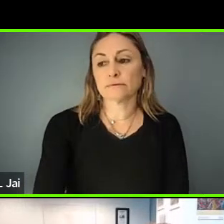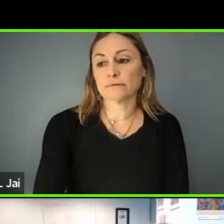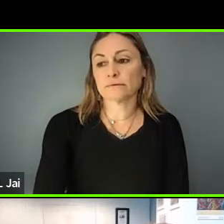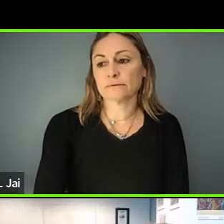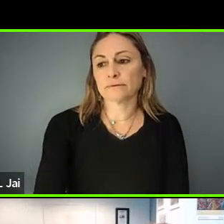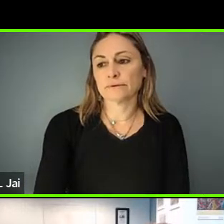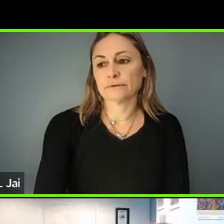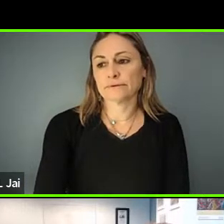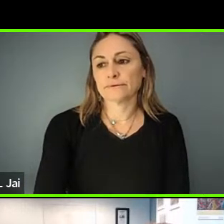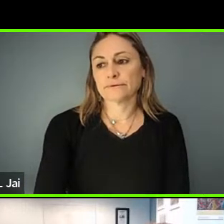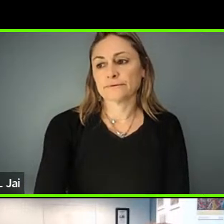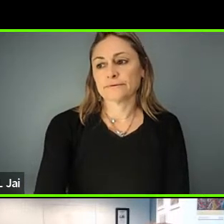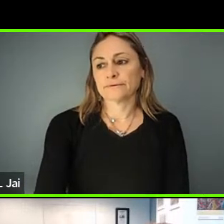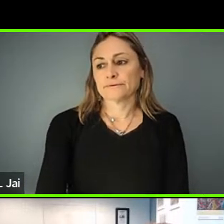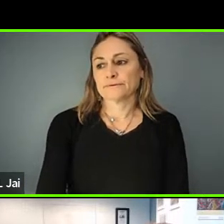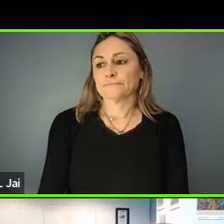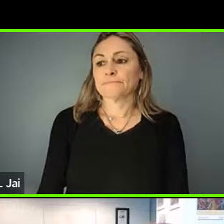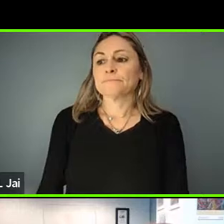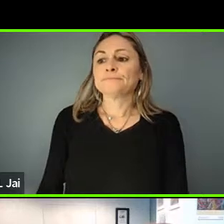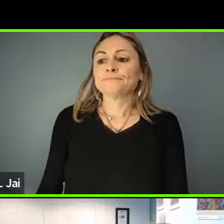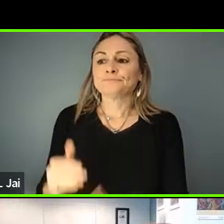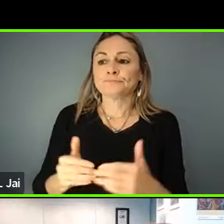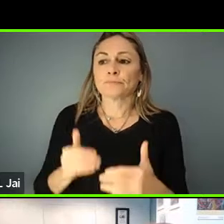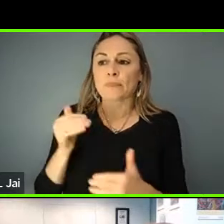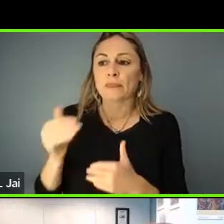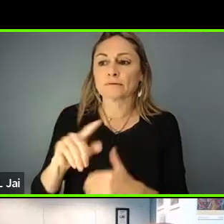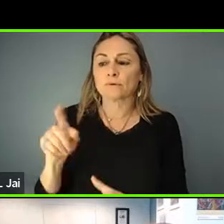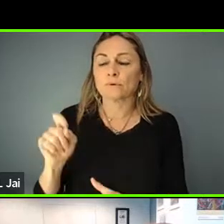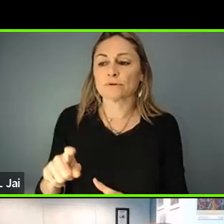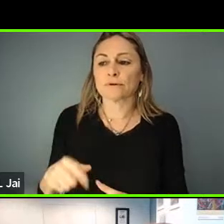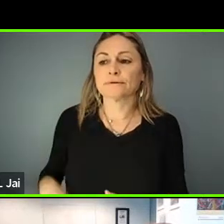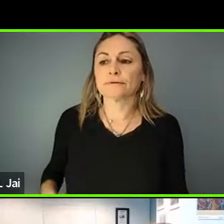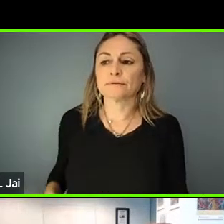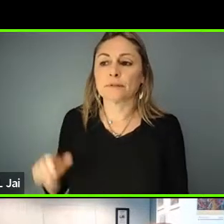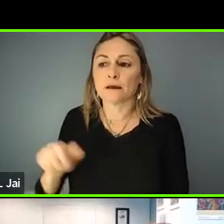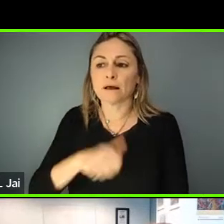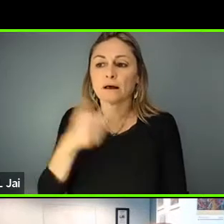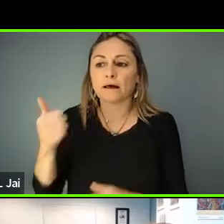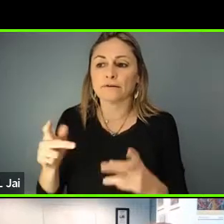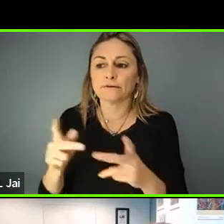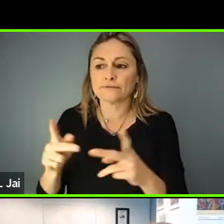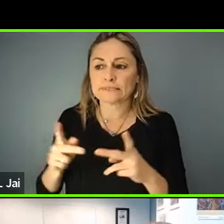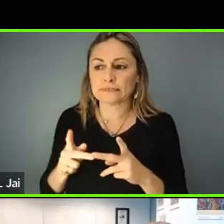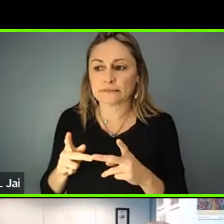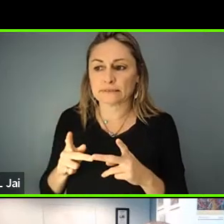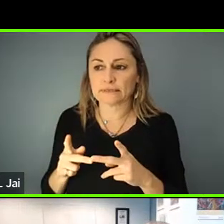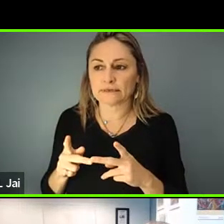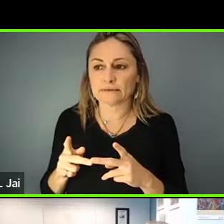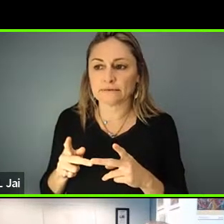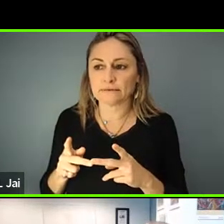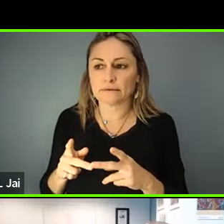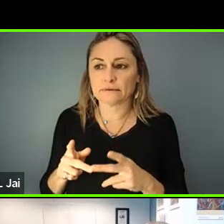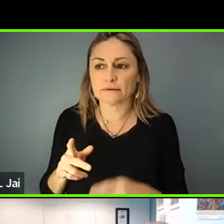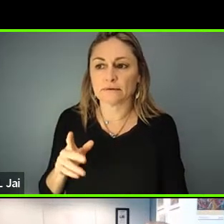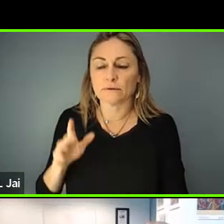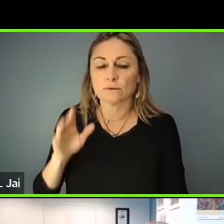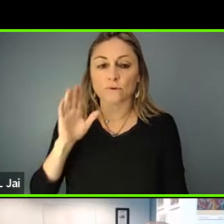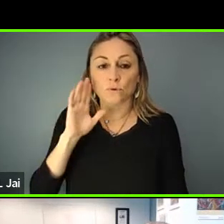Thank you, Haley. Next question is about other facilities. Will